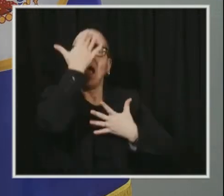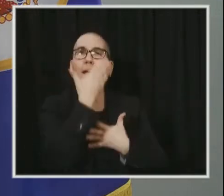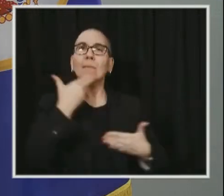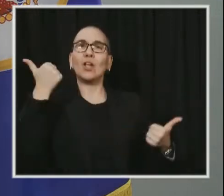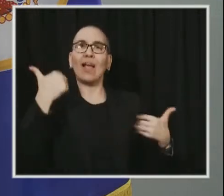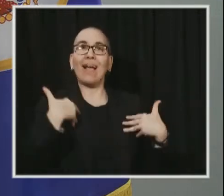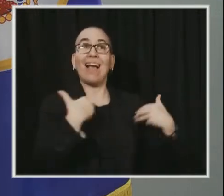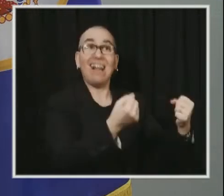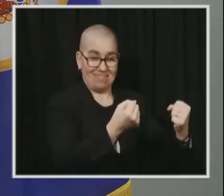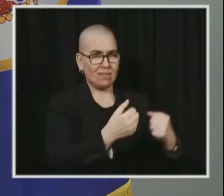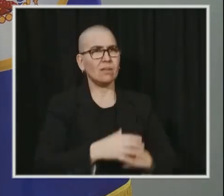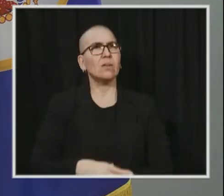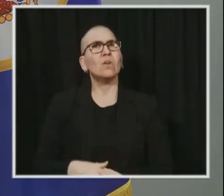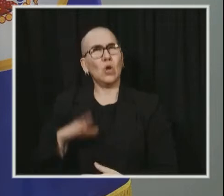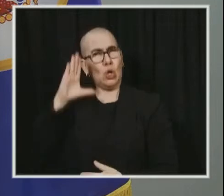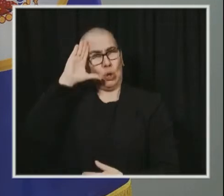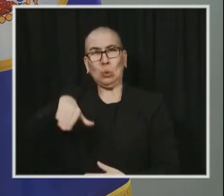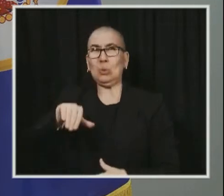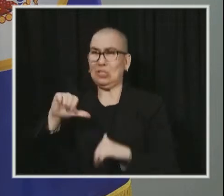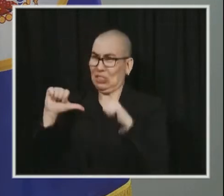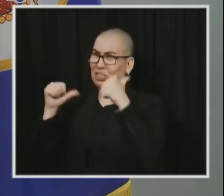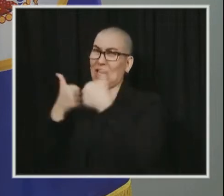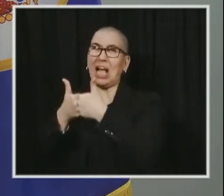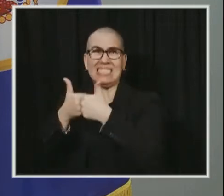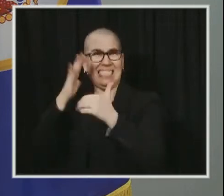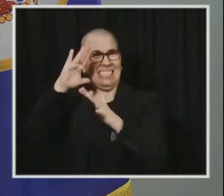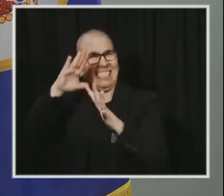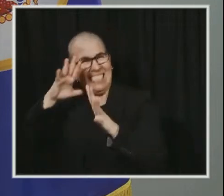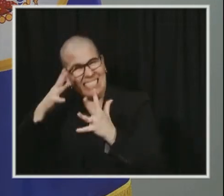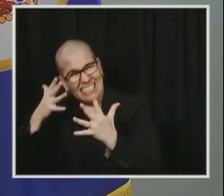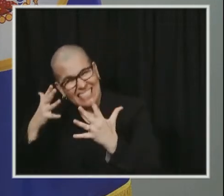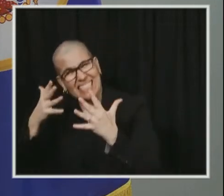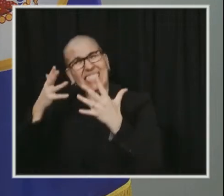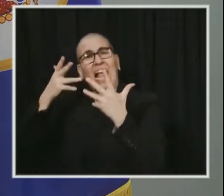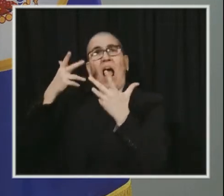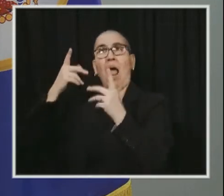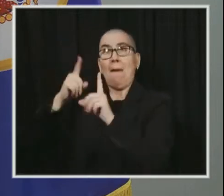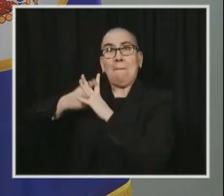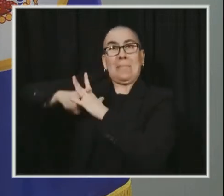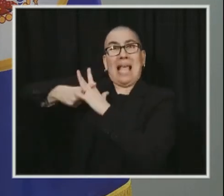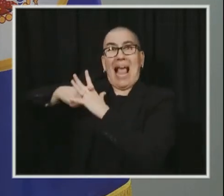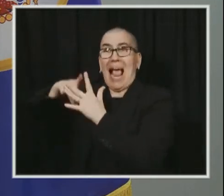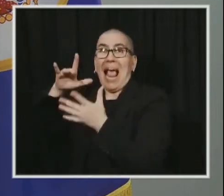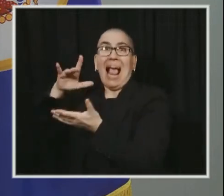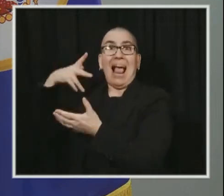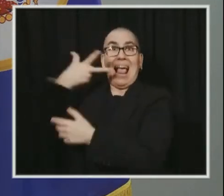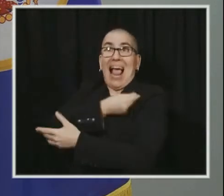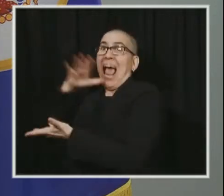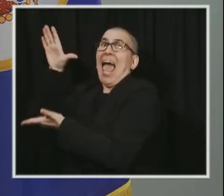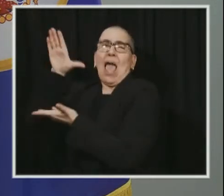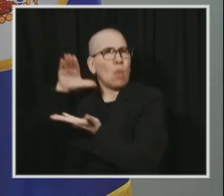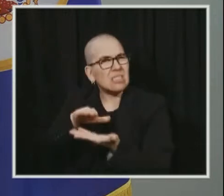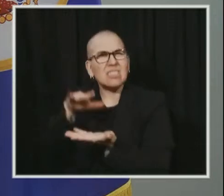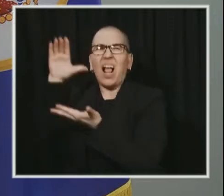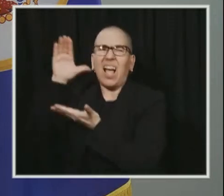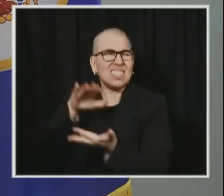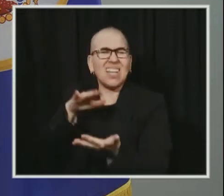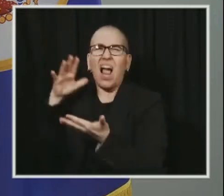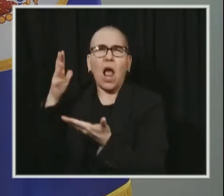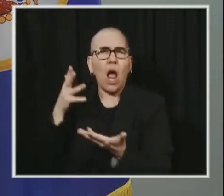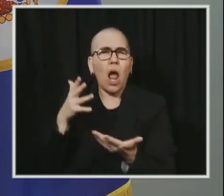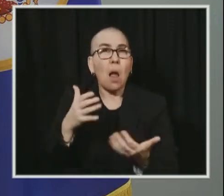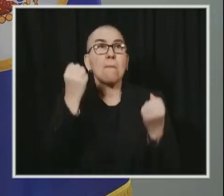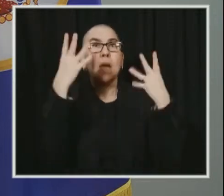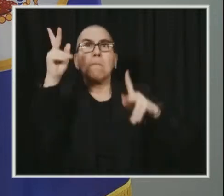vaccine supply in these early stages. The greatest challenge we've faced thus far is that there are just more people prioritized than we have